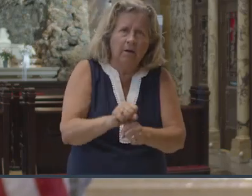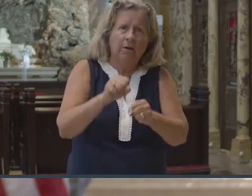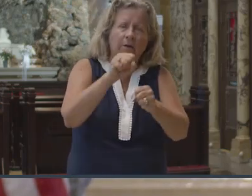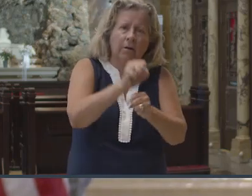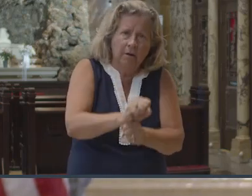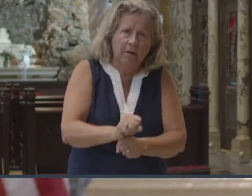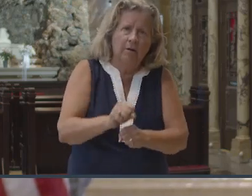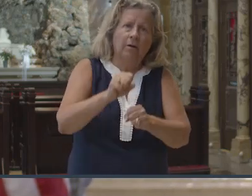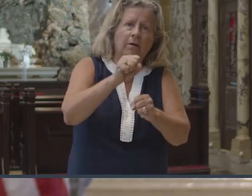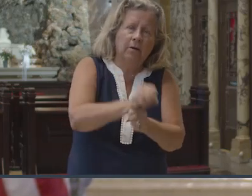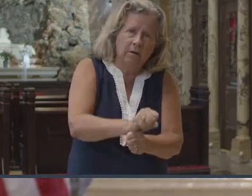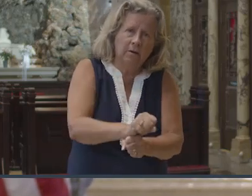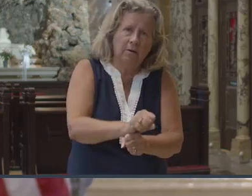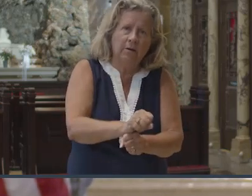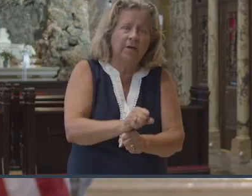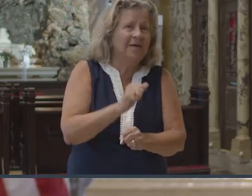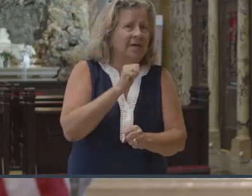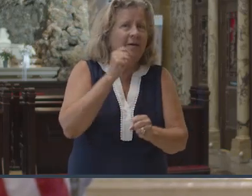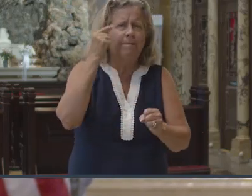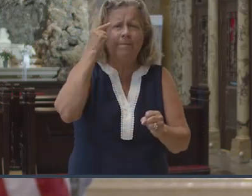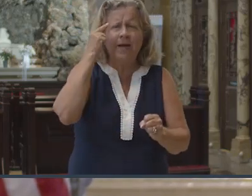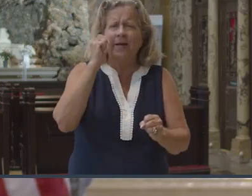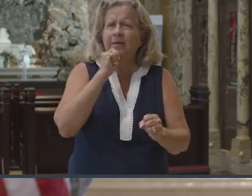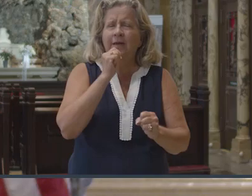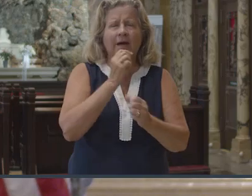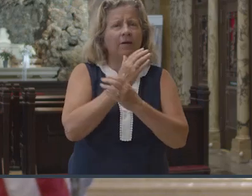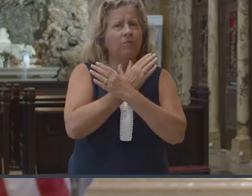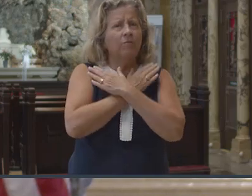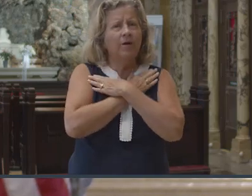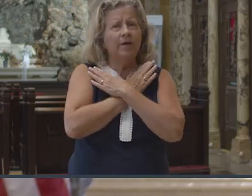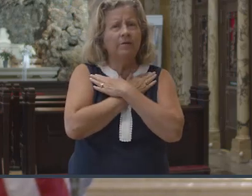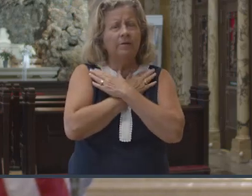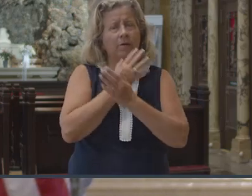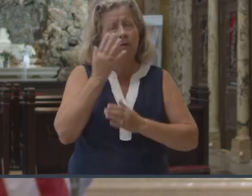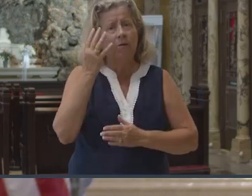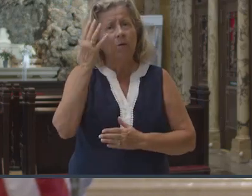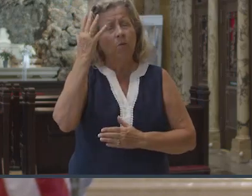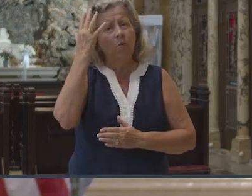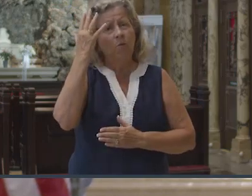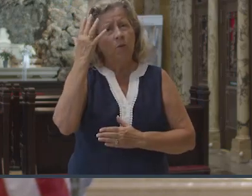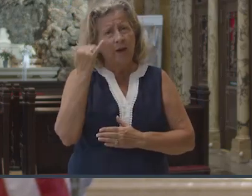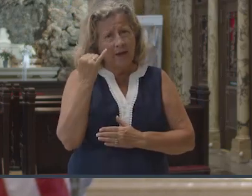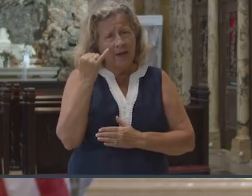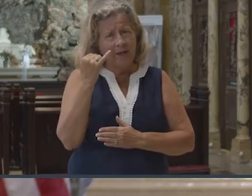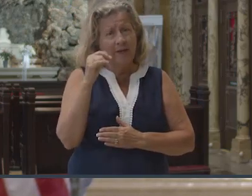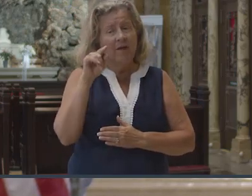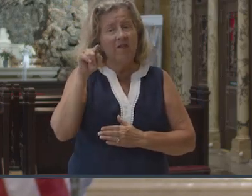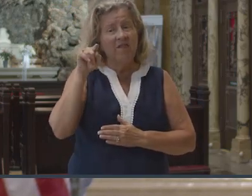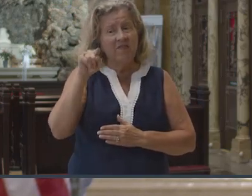mind is not at rest. This also is vanity.